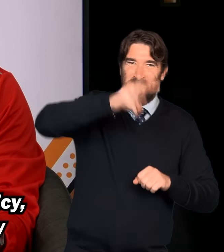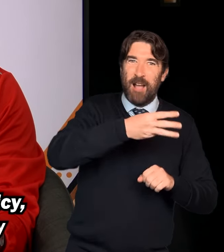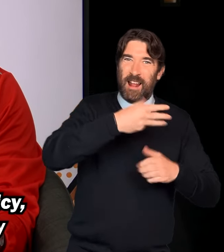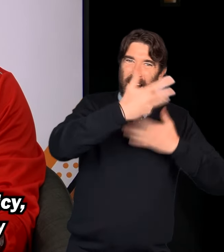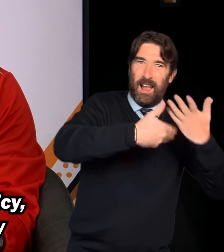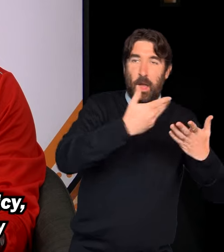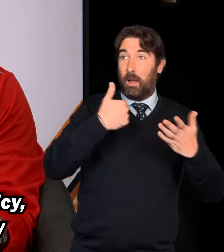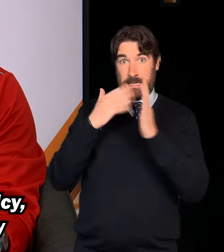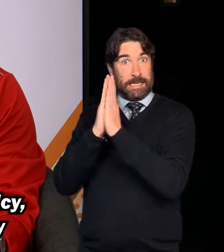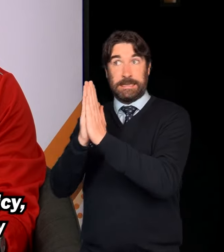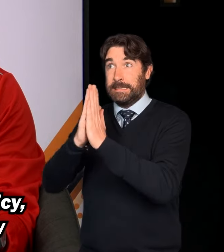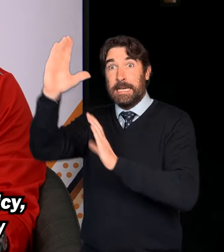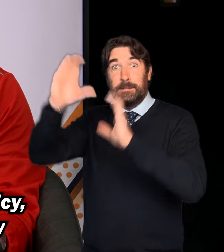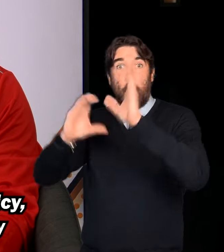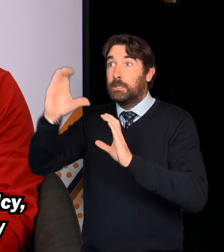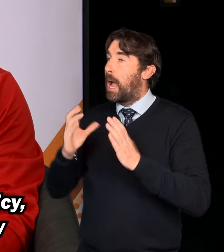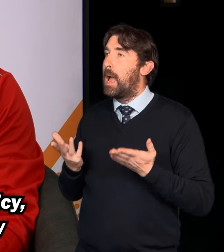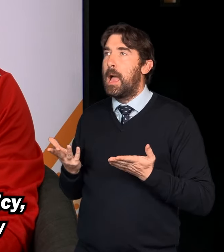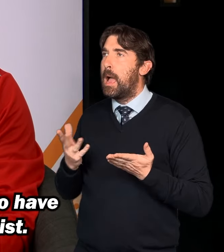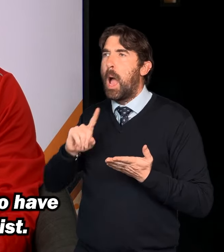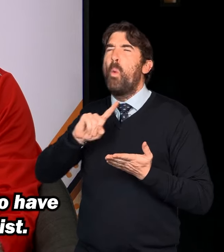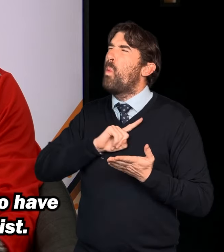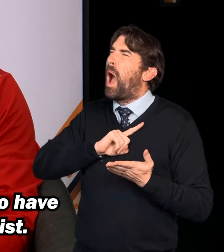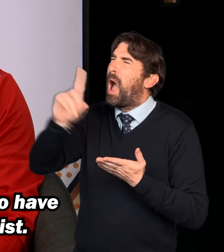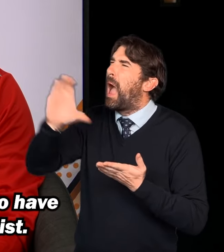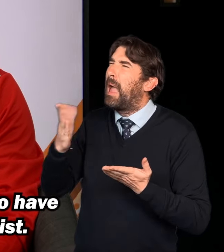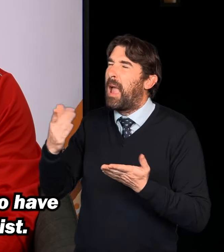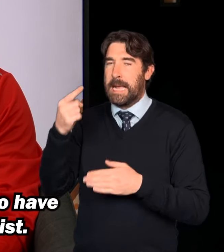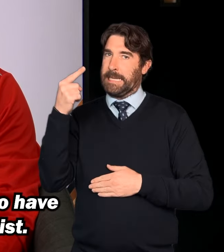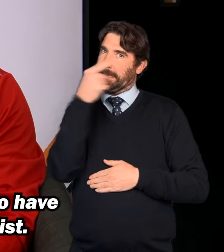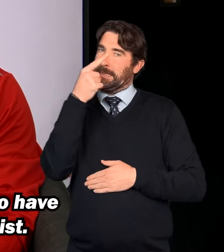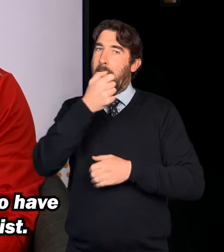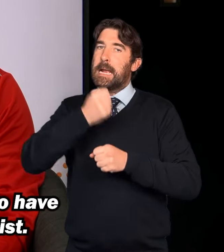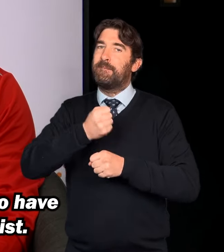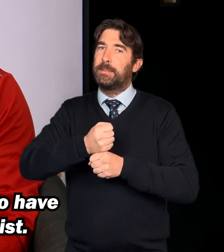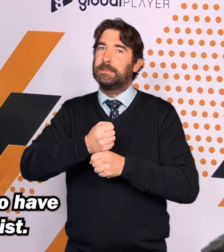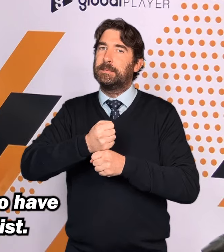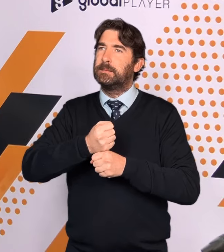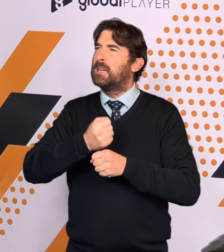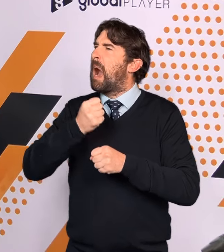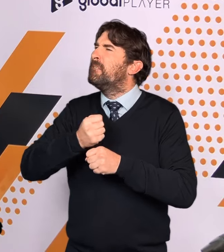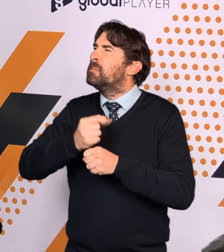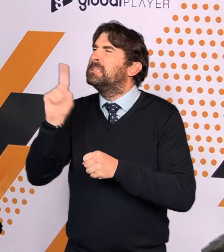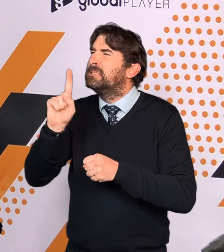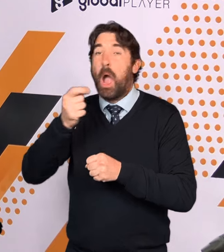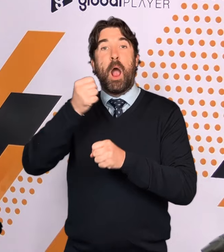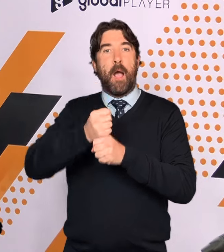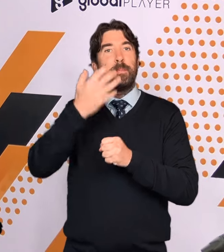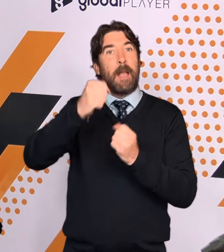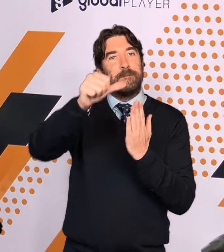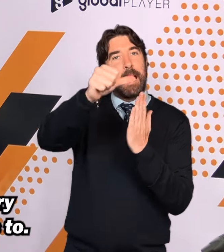that it's the policy, this white paper policy that the government seem to have, is that we're not on this list. So this